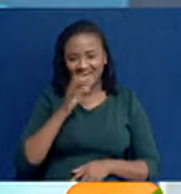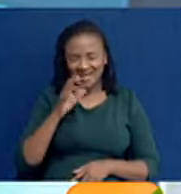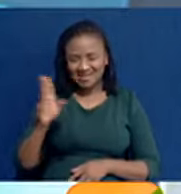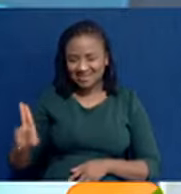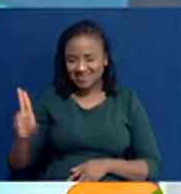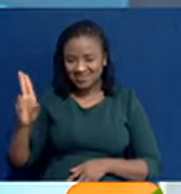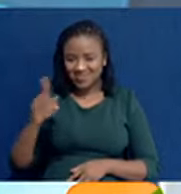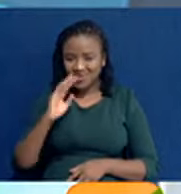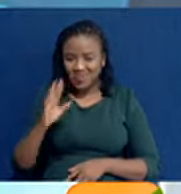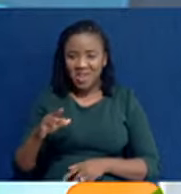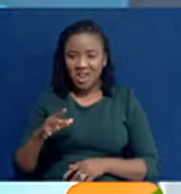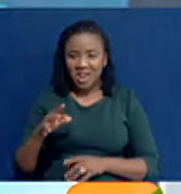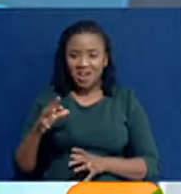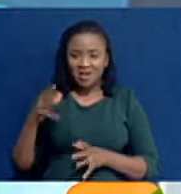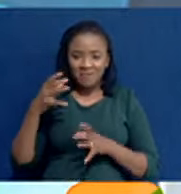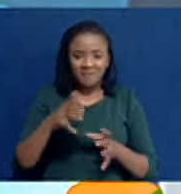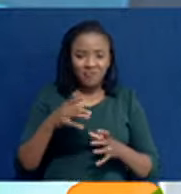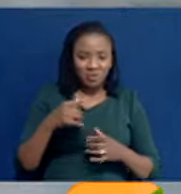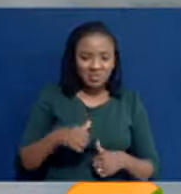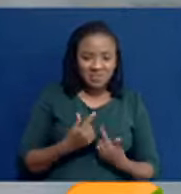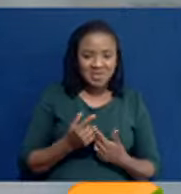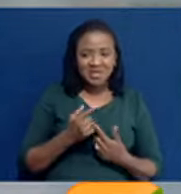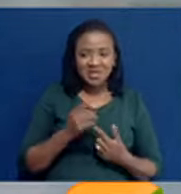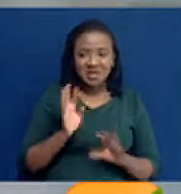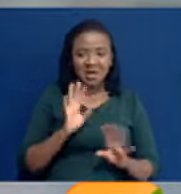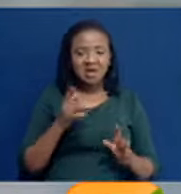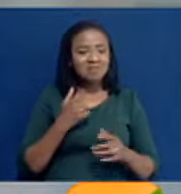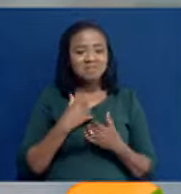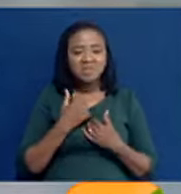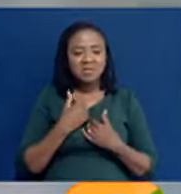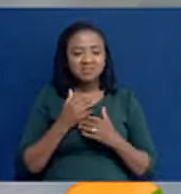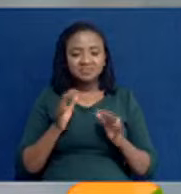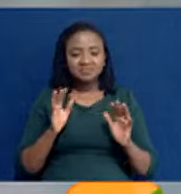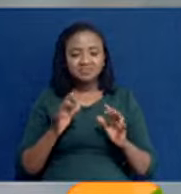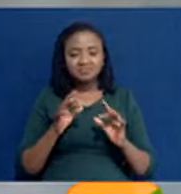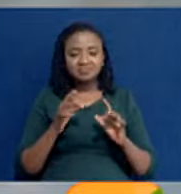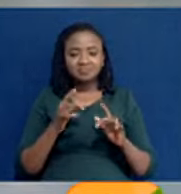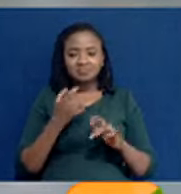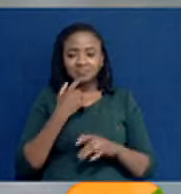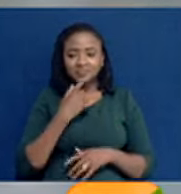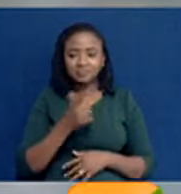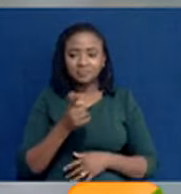me. In fact, I was ready. That's why I was telling Ellen,